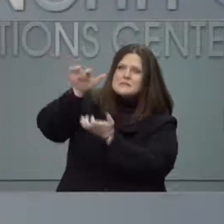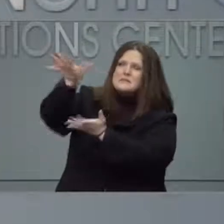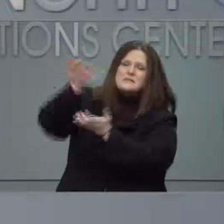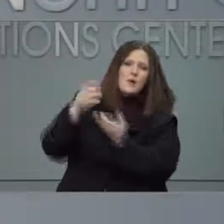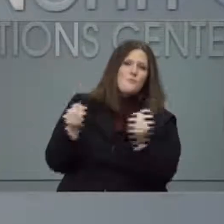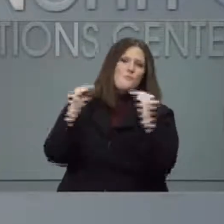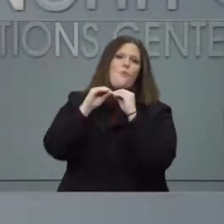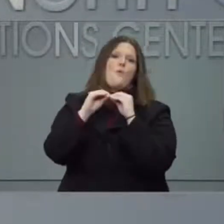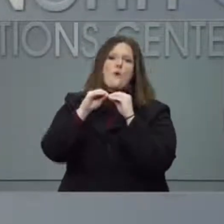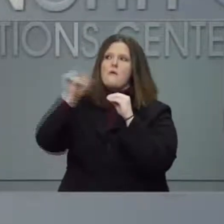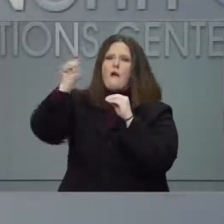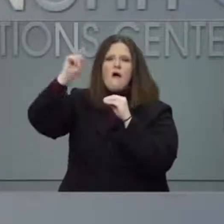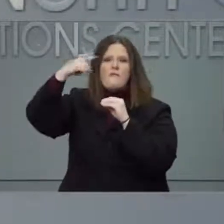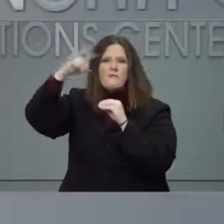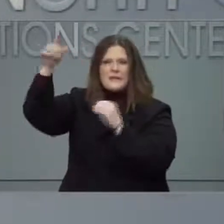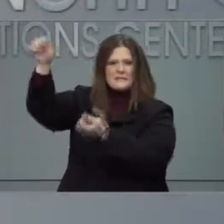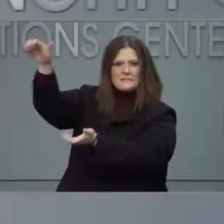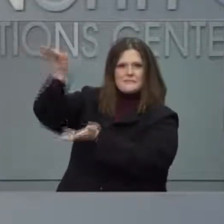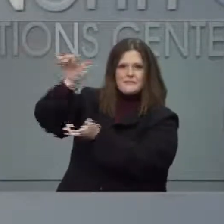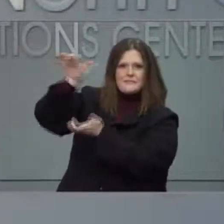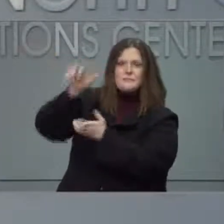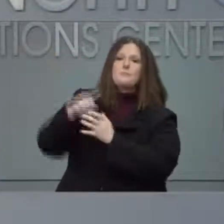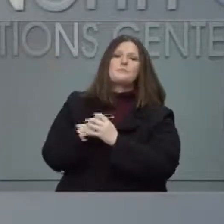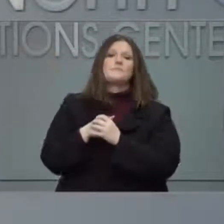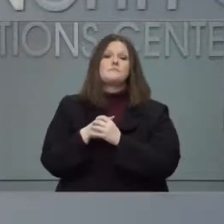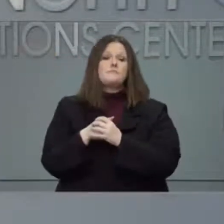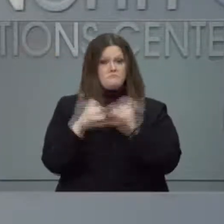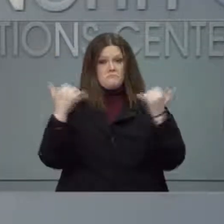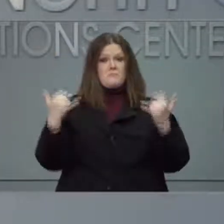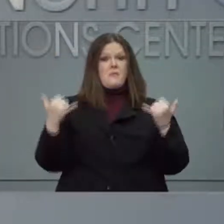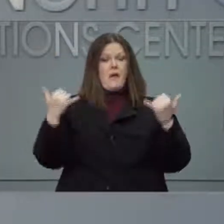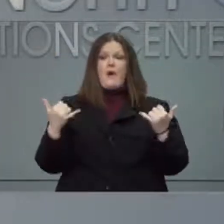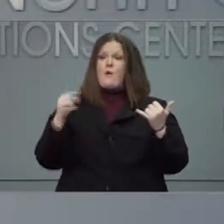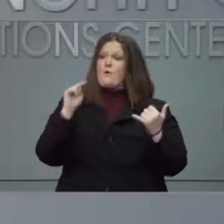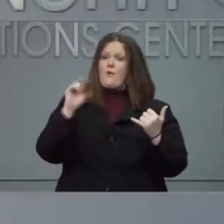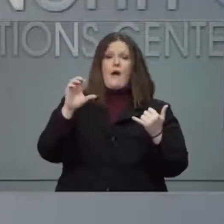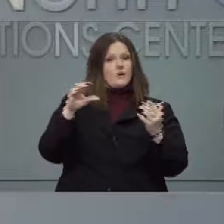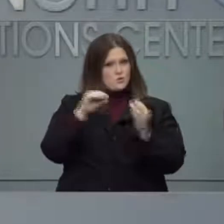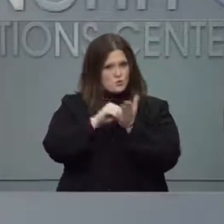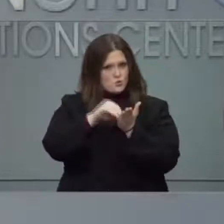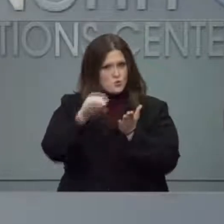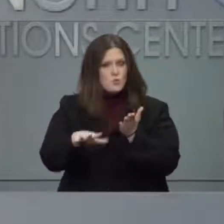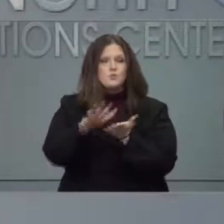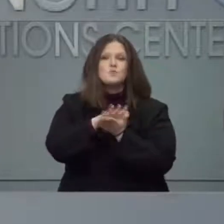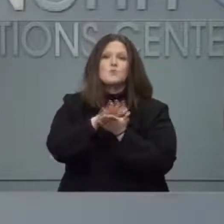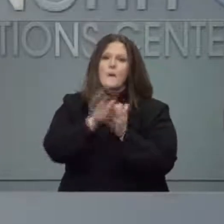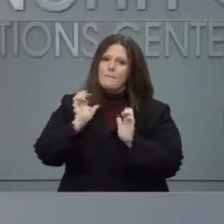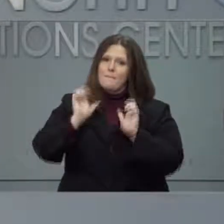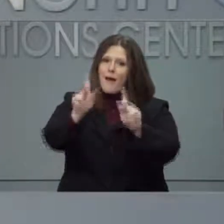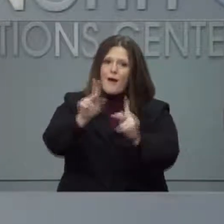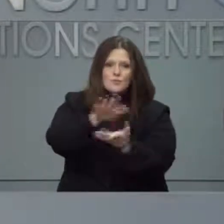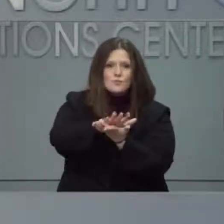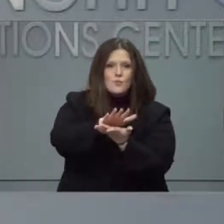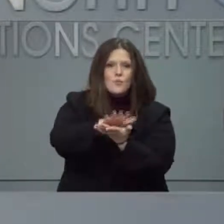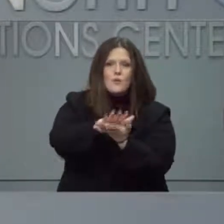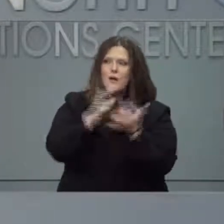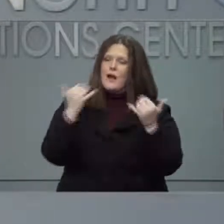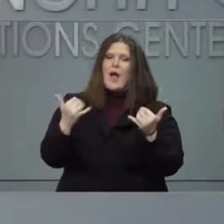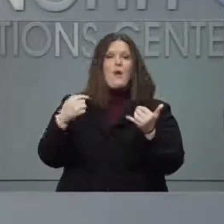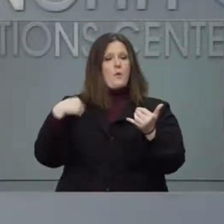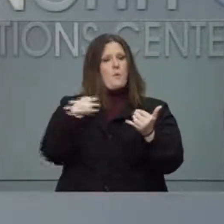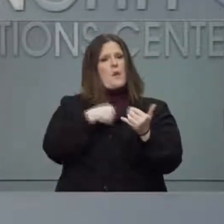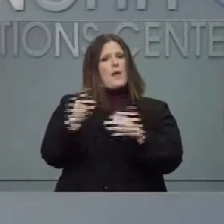government. More students are able to return to the classroom in person following our recommendation on February the